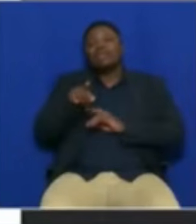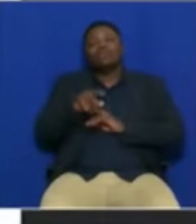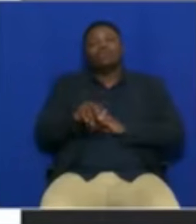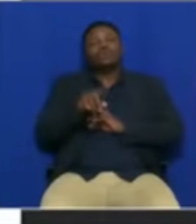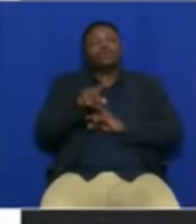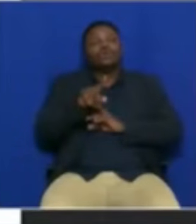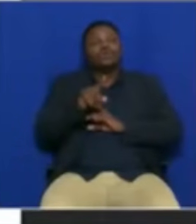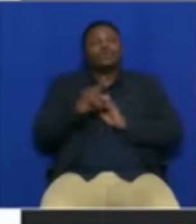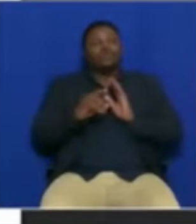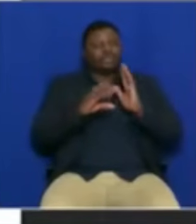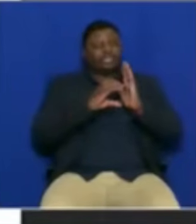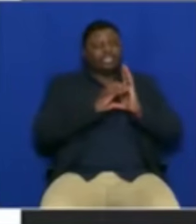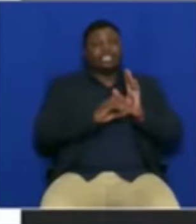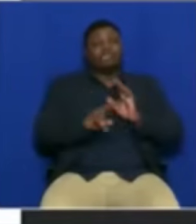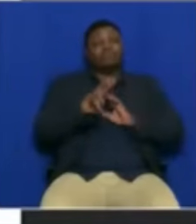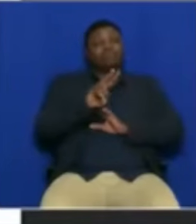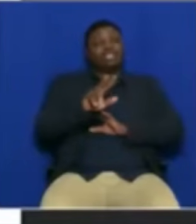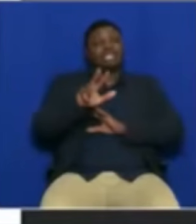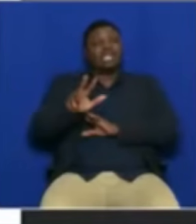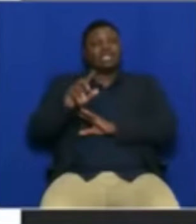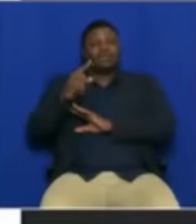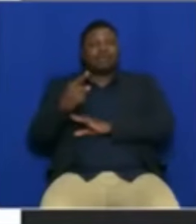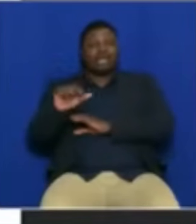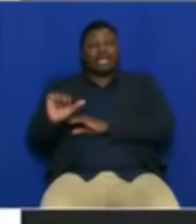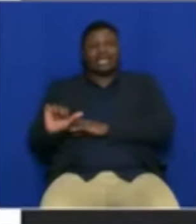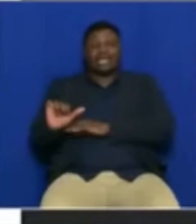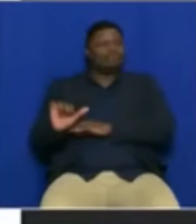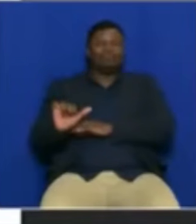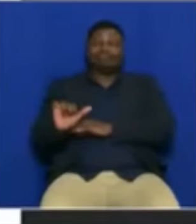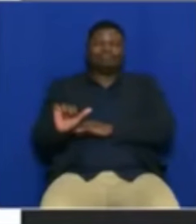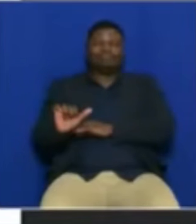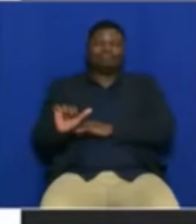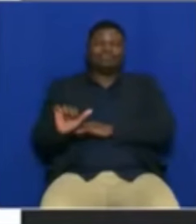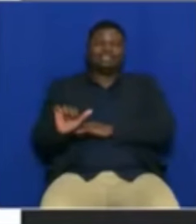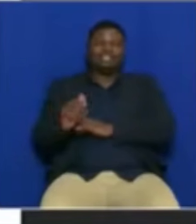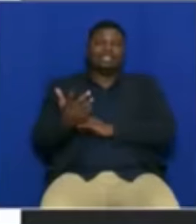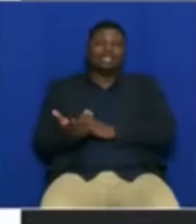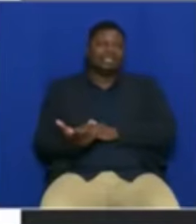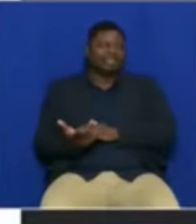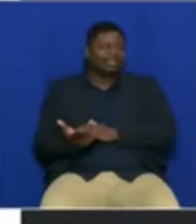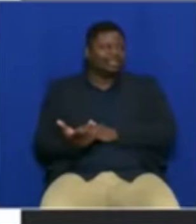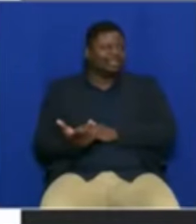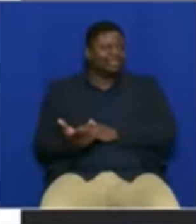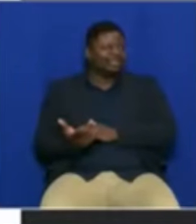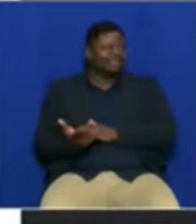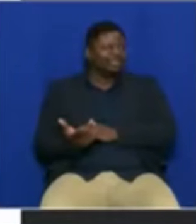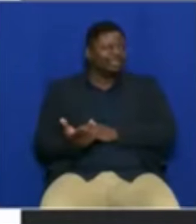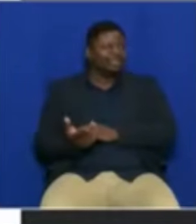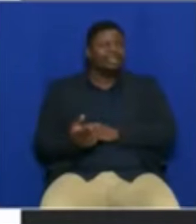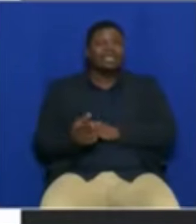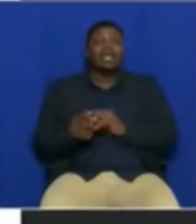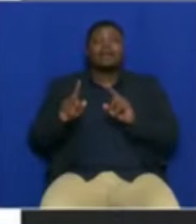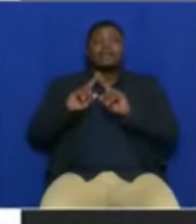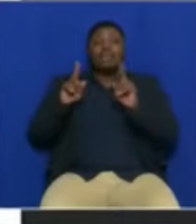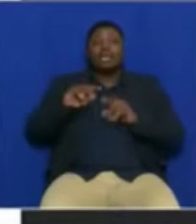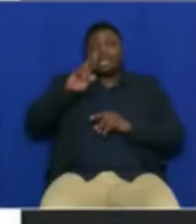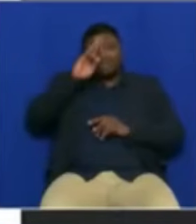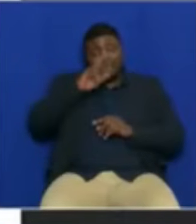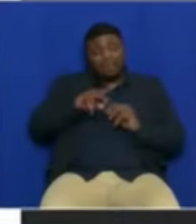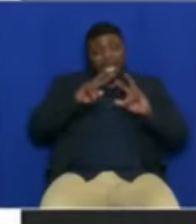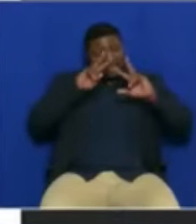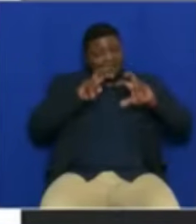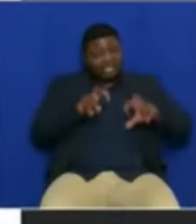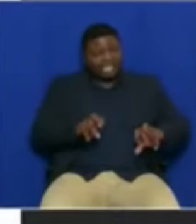be you anyway, because it is the investigating director that must be